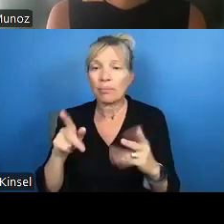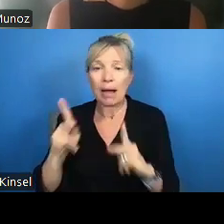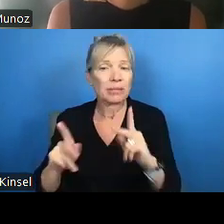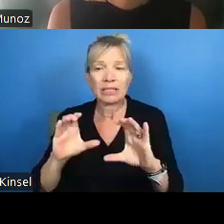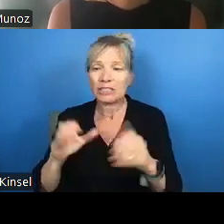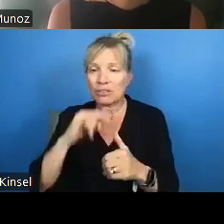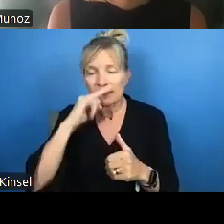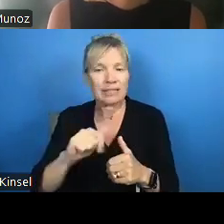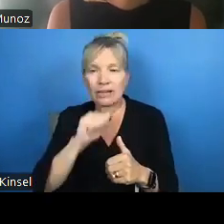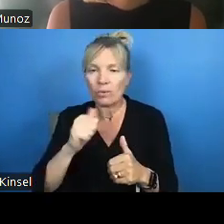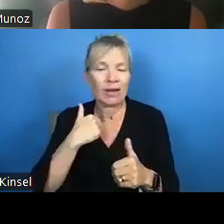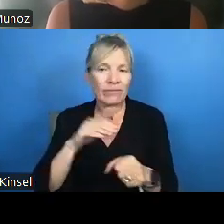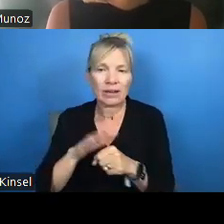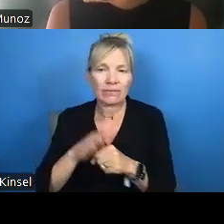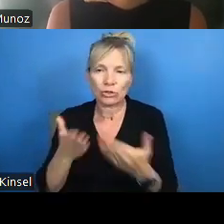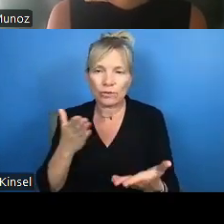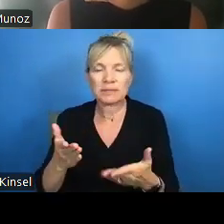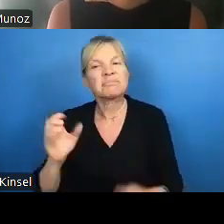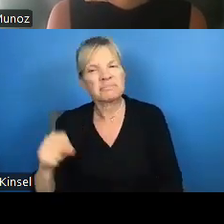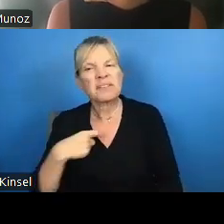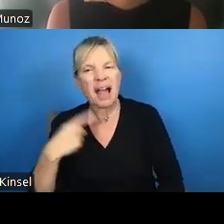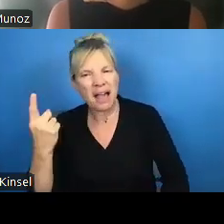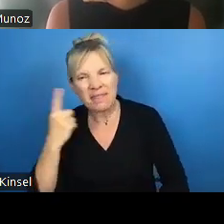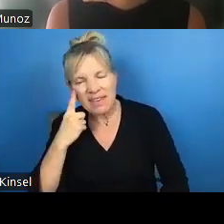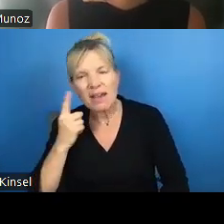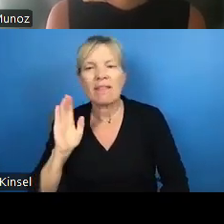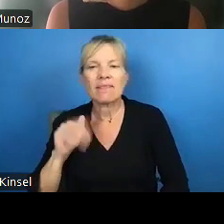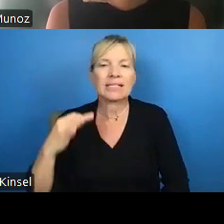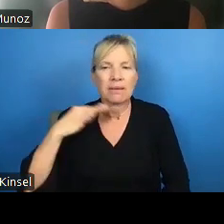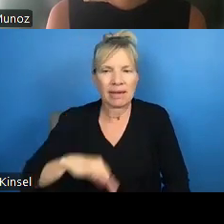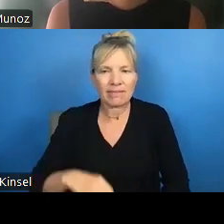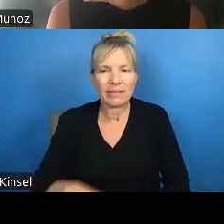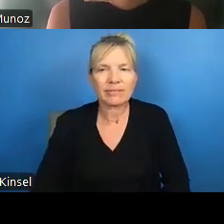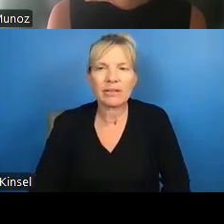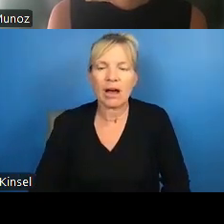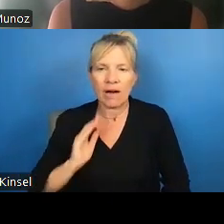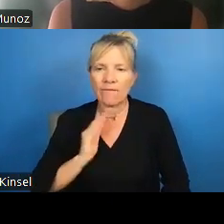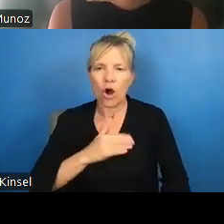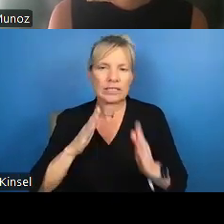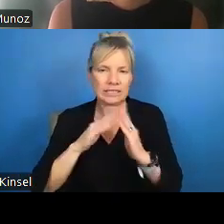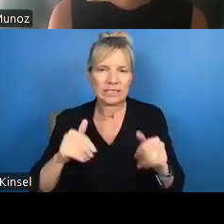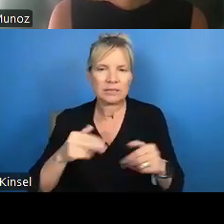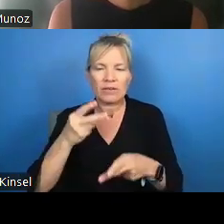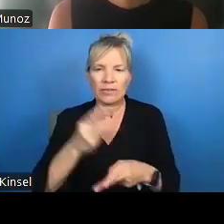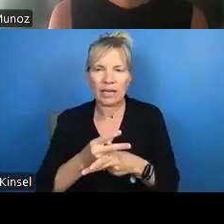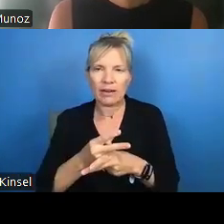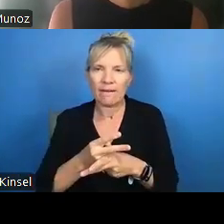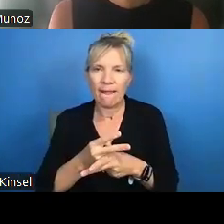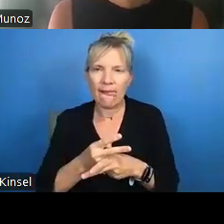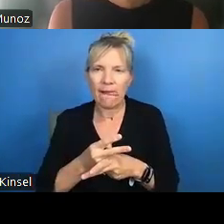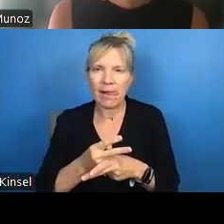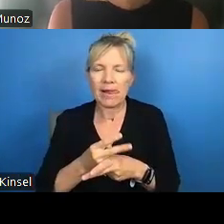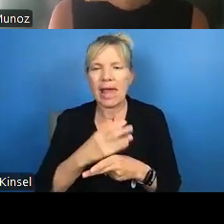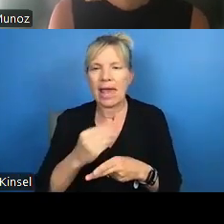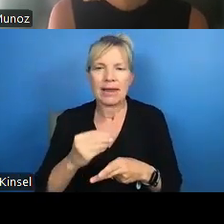population? Yeah, so I think that's really one of the benefits of the system of care and the high fidelity wraparound